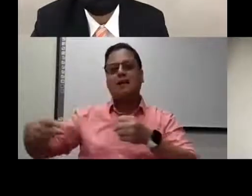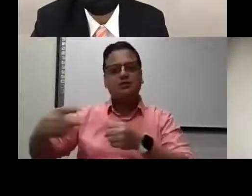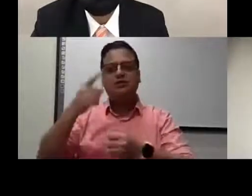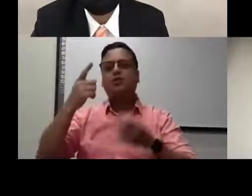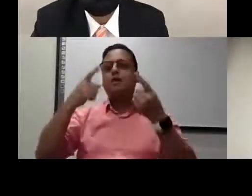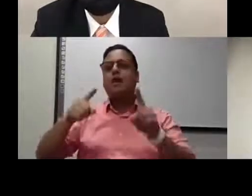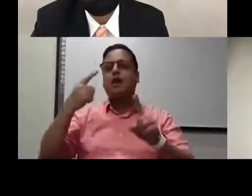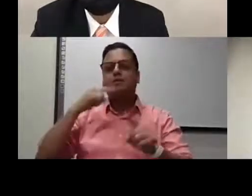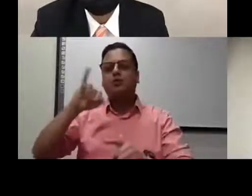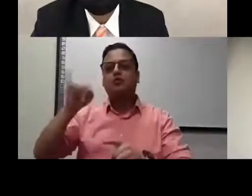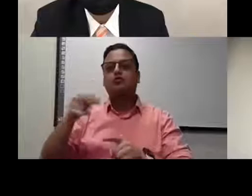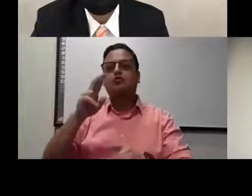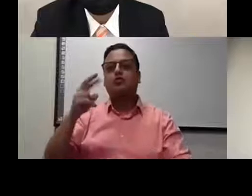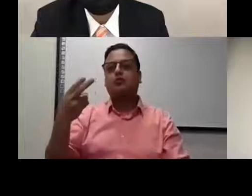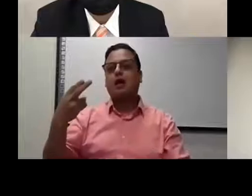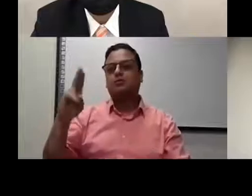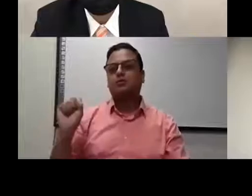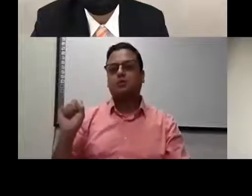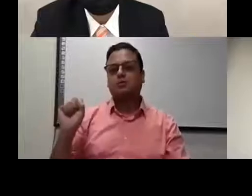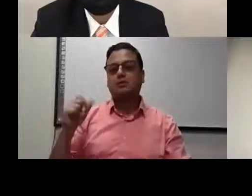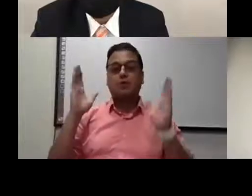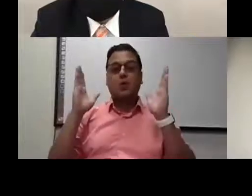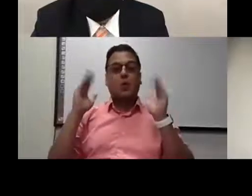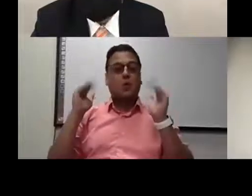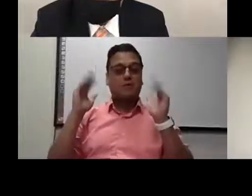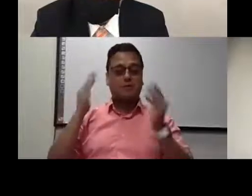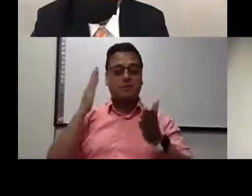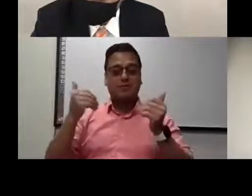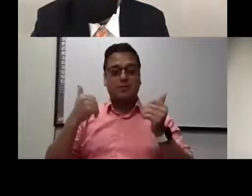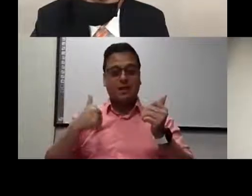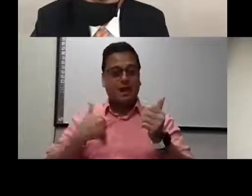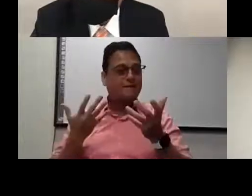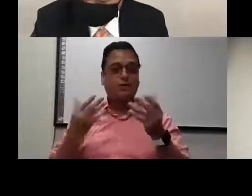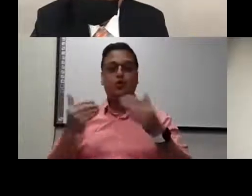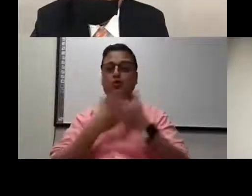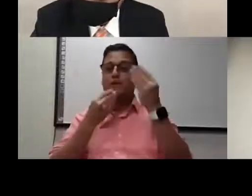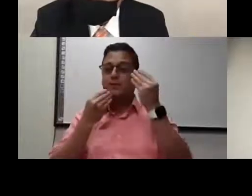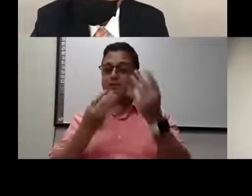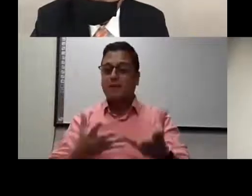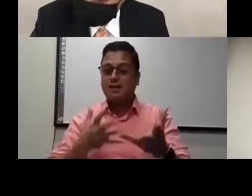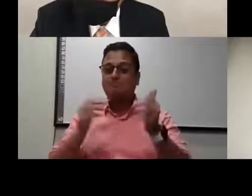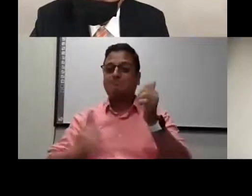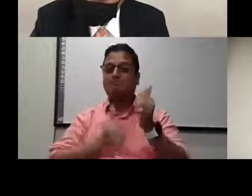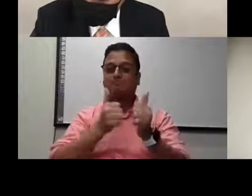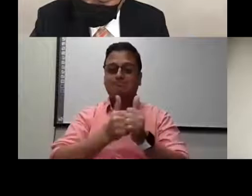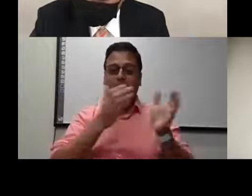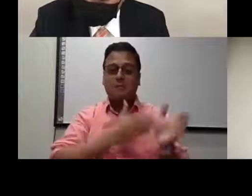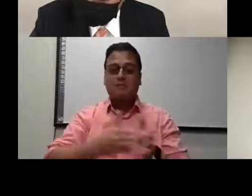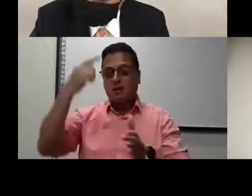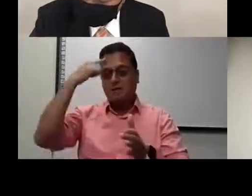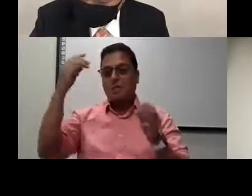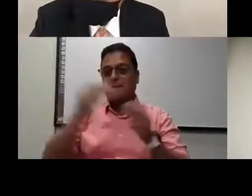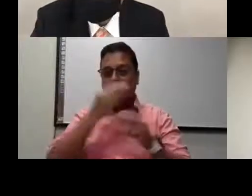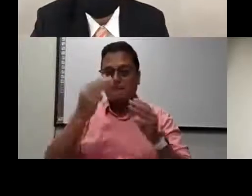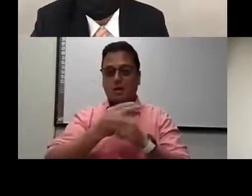for junior high for our children. So was hopeful that possibly there would be a status update sometime soon regarding the plan for math